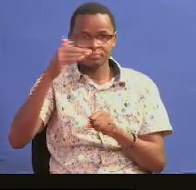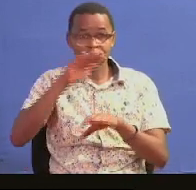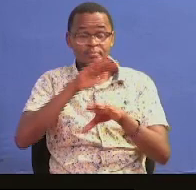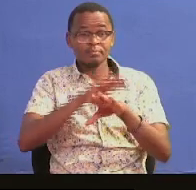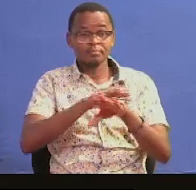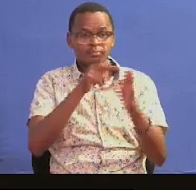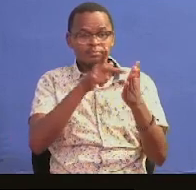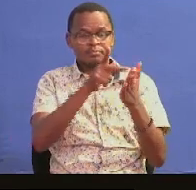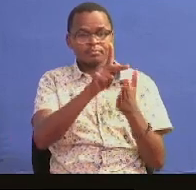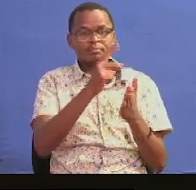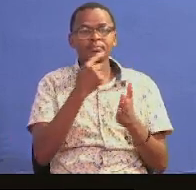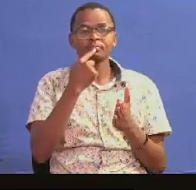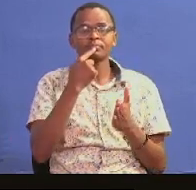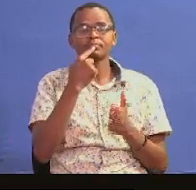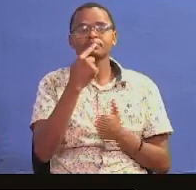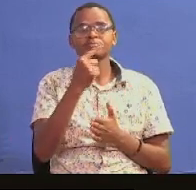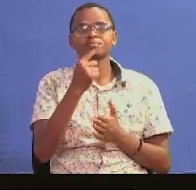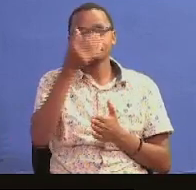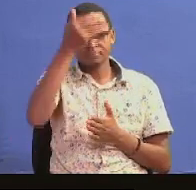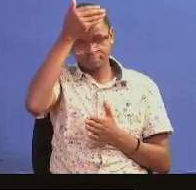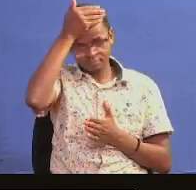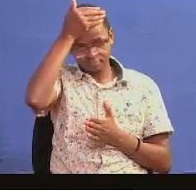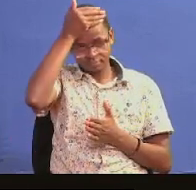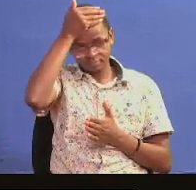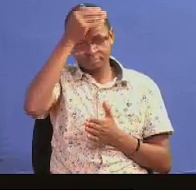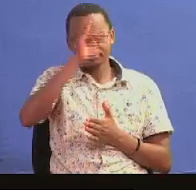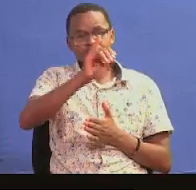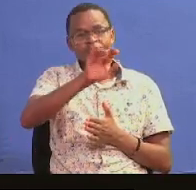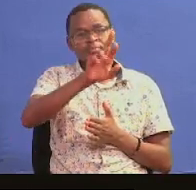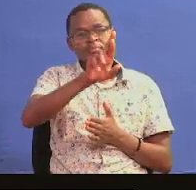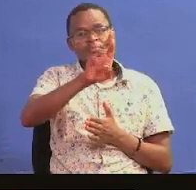for greener pastures, because as you have said, nurses in